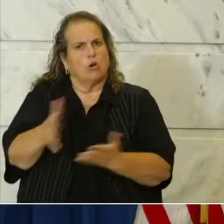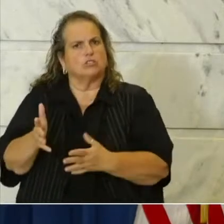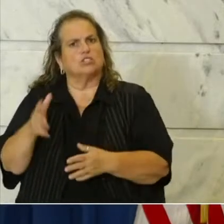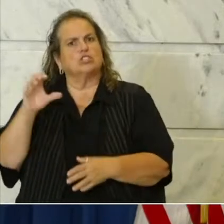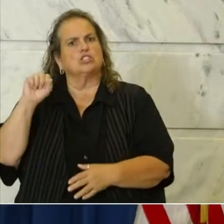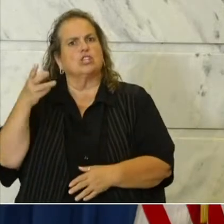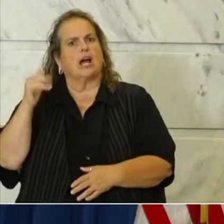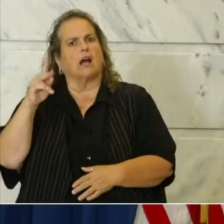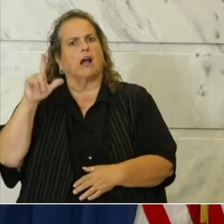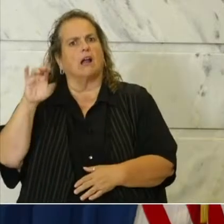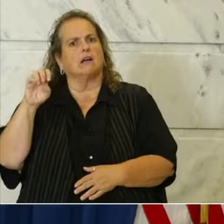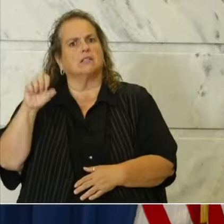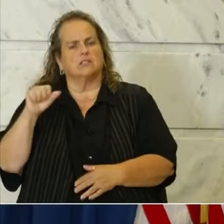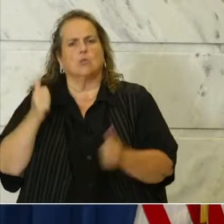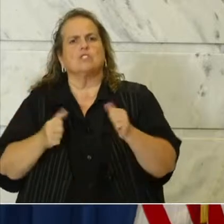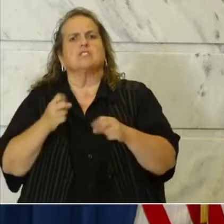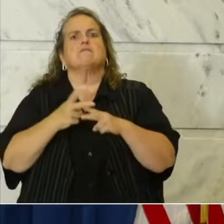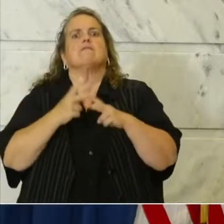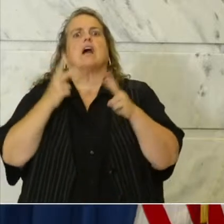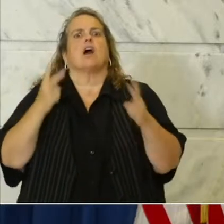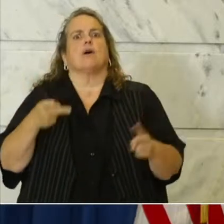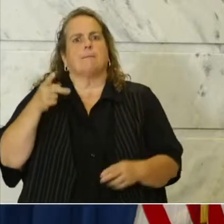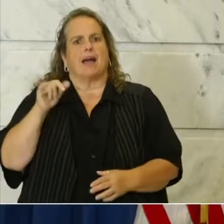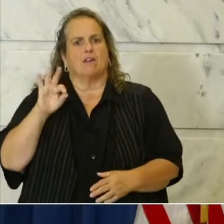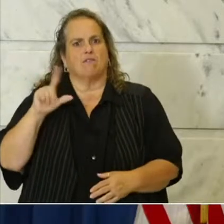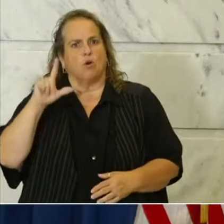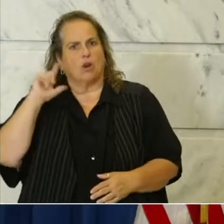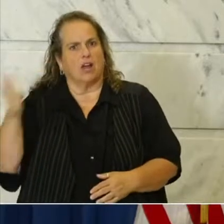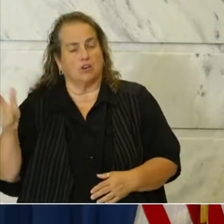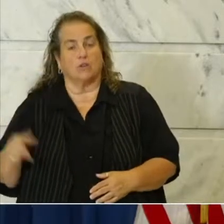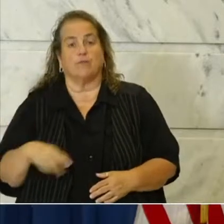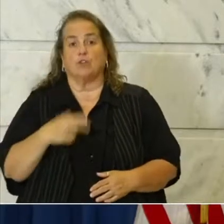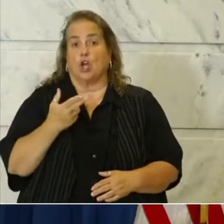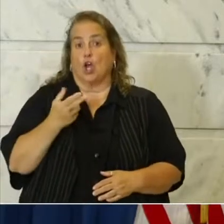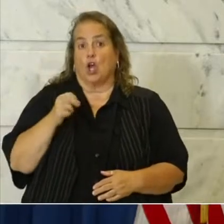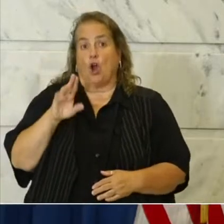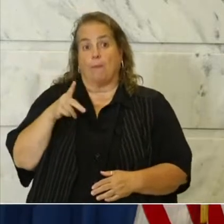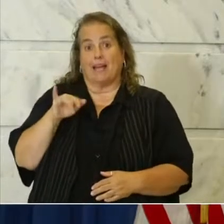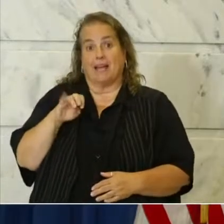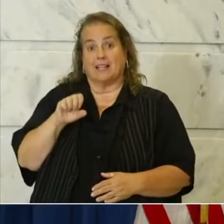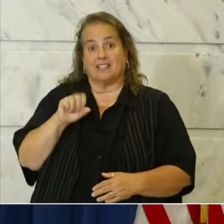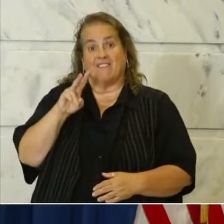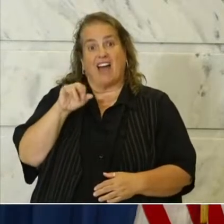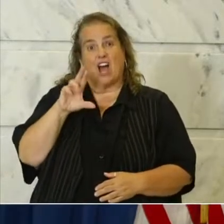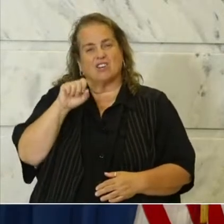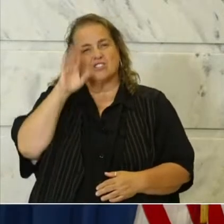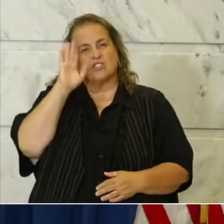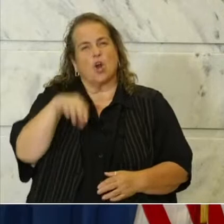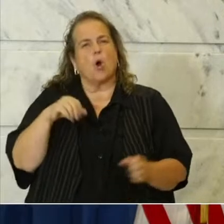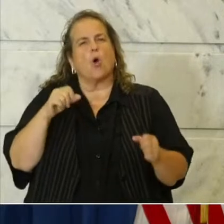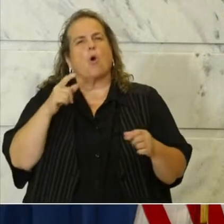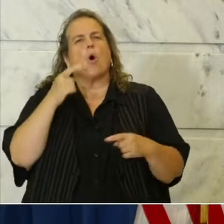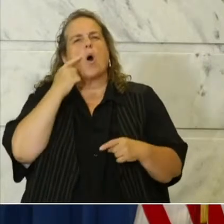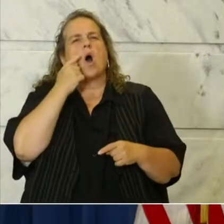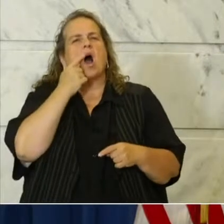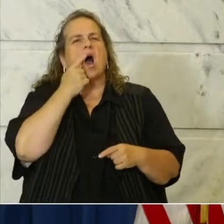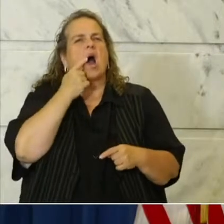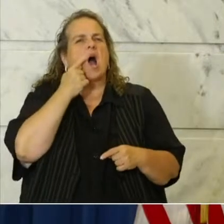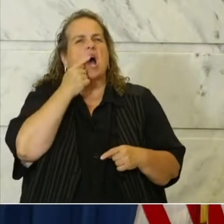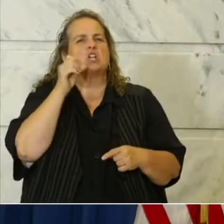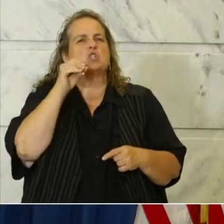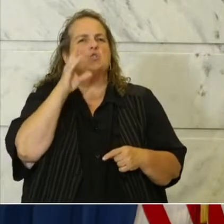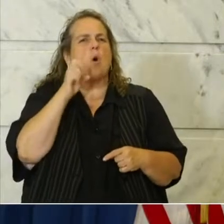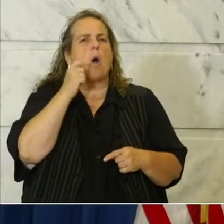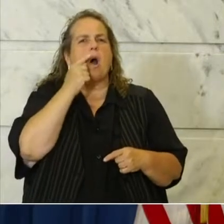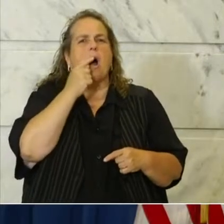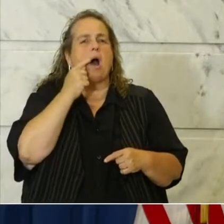an extended period of time. Now there's a herpes virus, and the one that most people think about would be cold sores perhaps, but